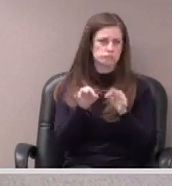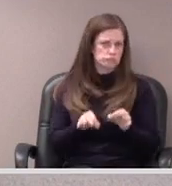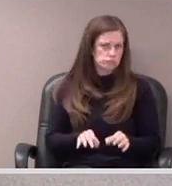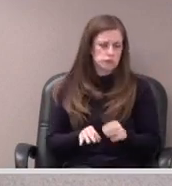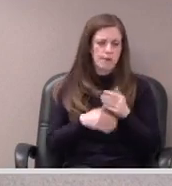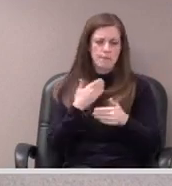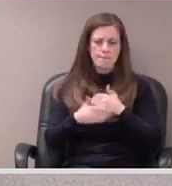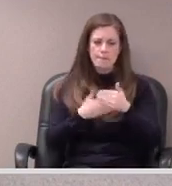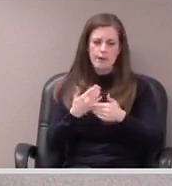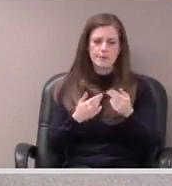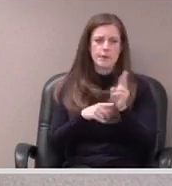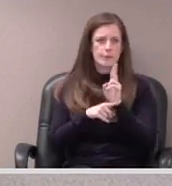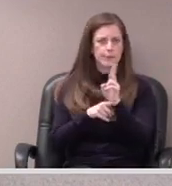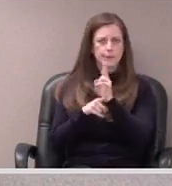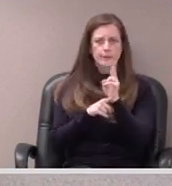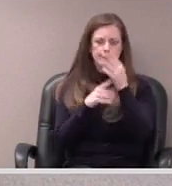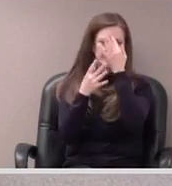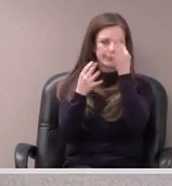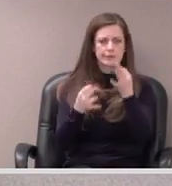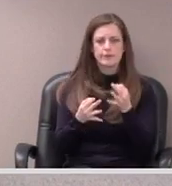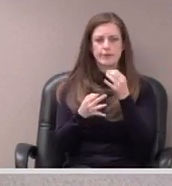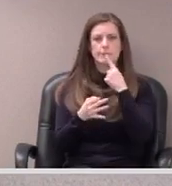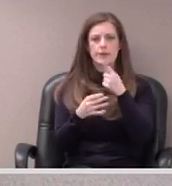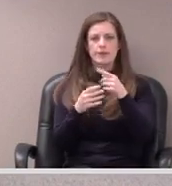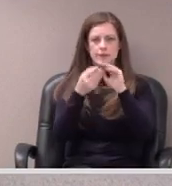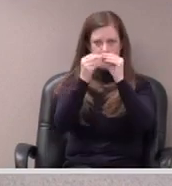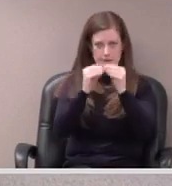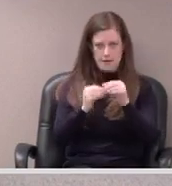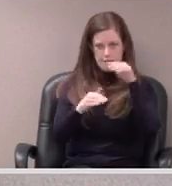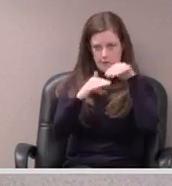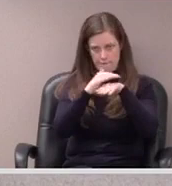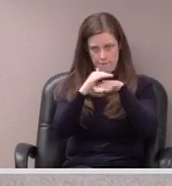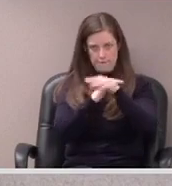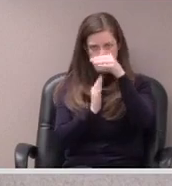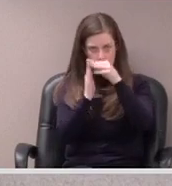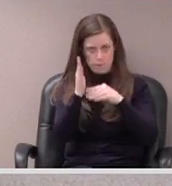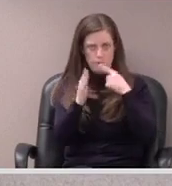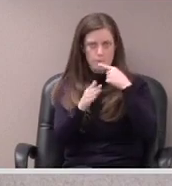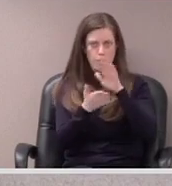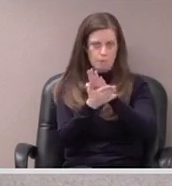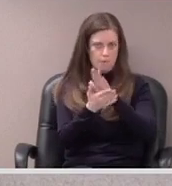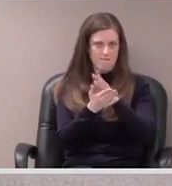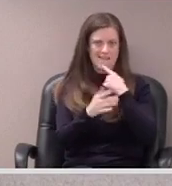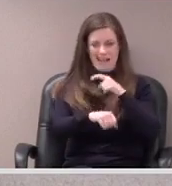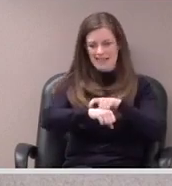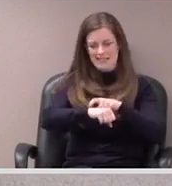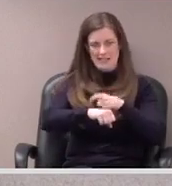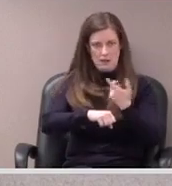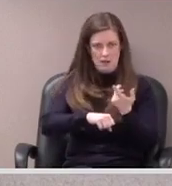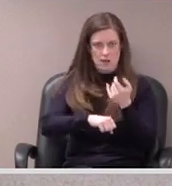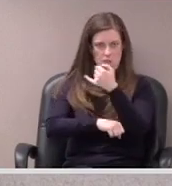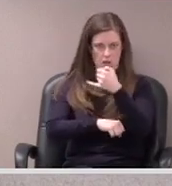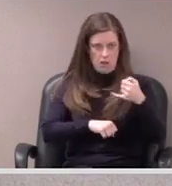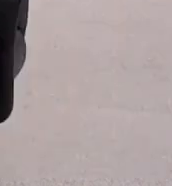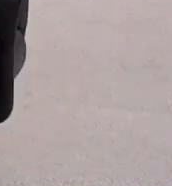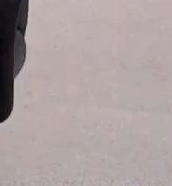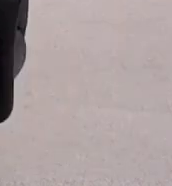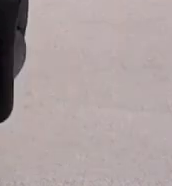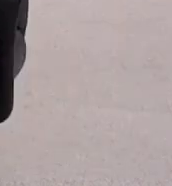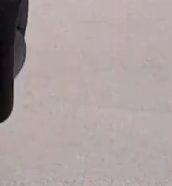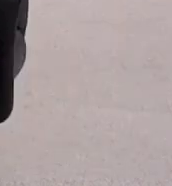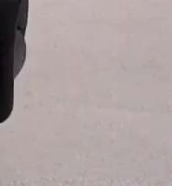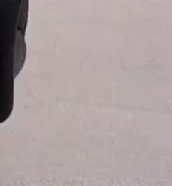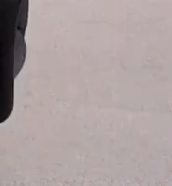the process that we use to determine the enrollment projections and the timeline. So if you look at the bottom left on the